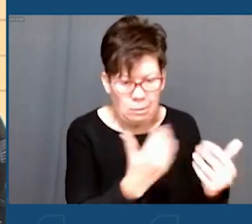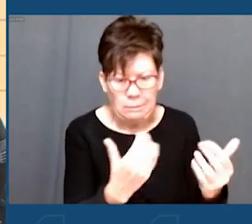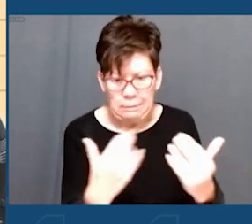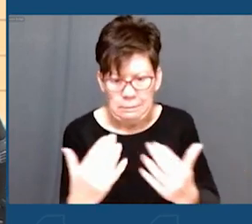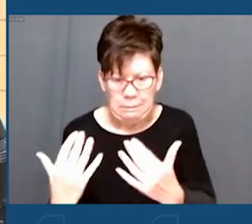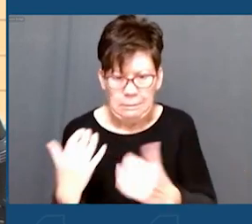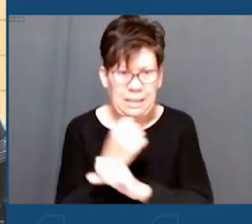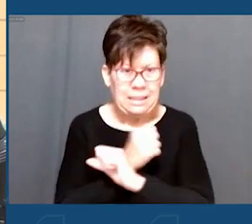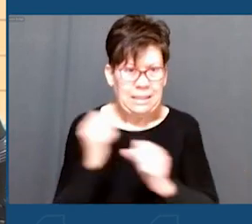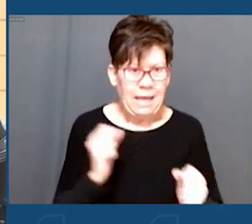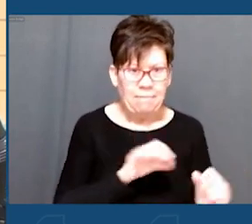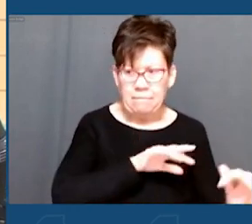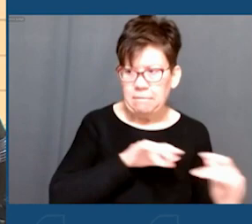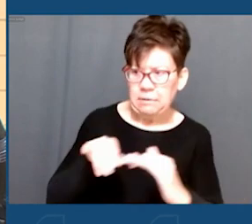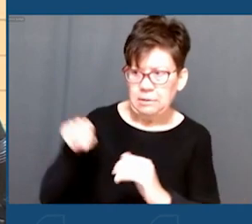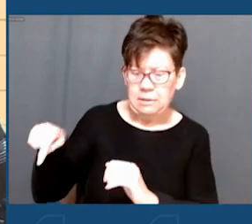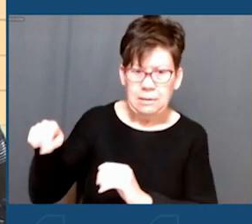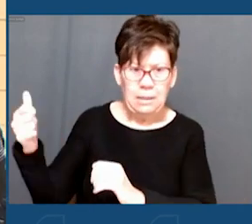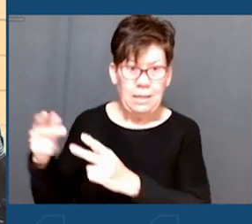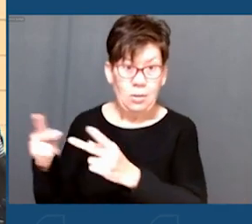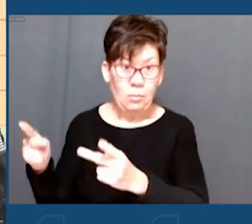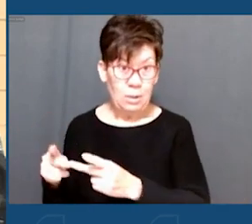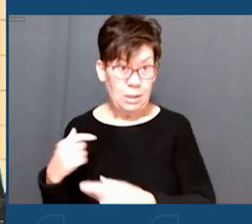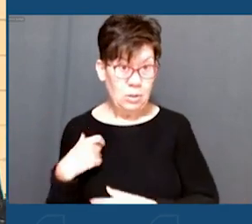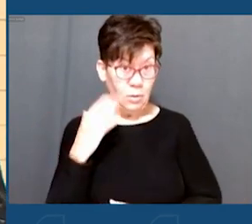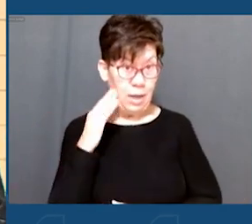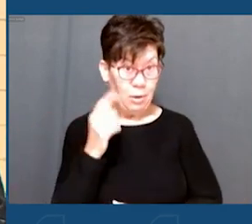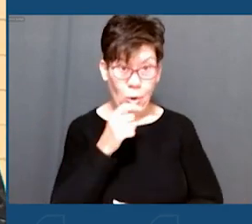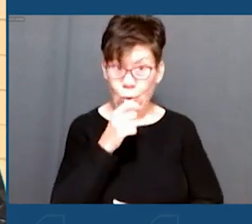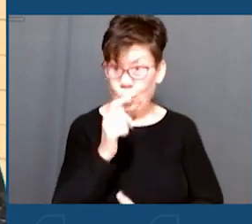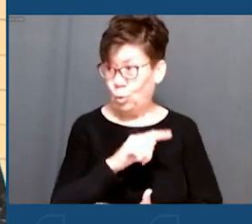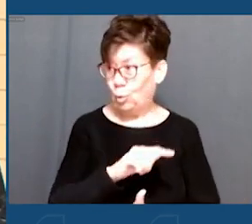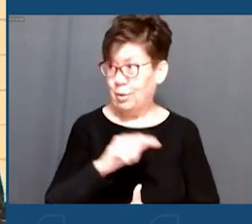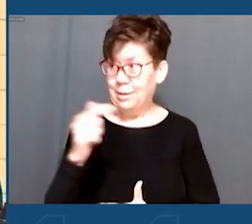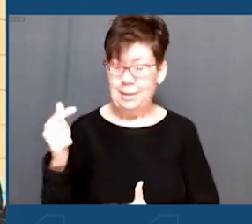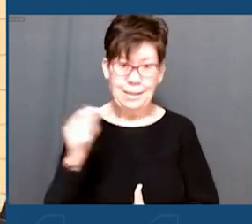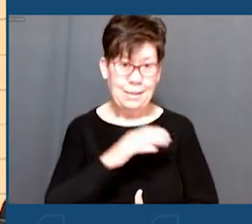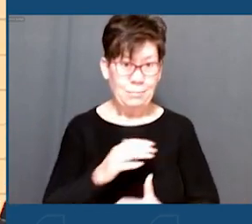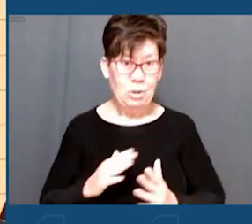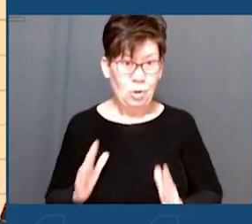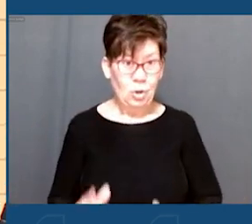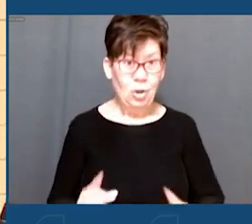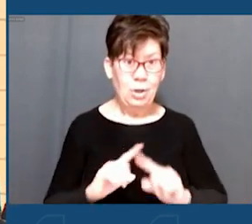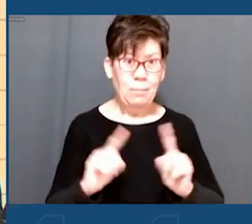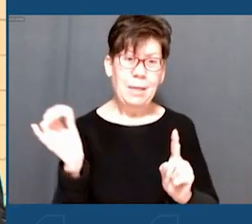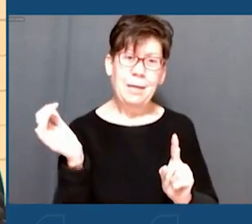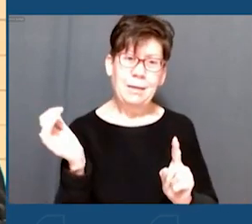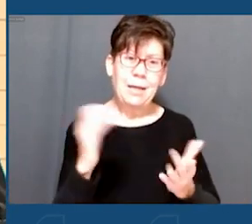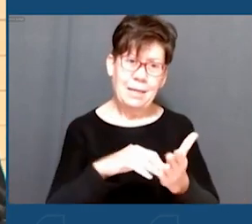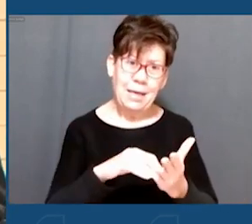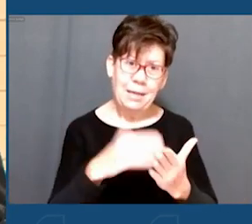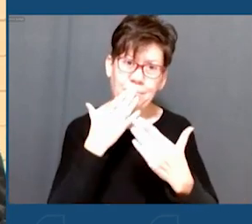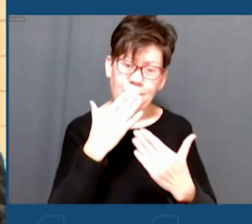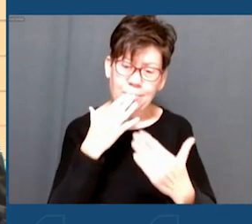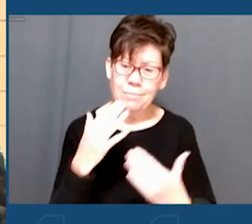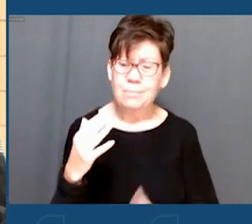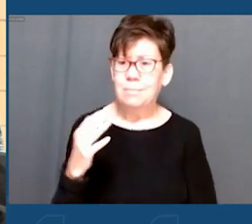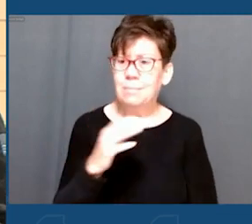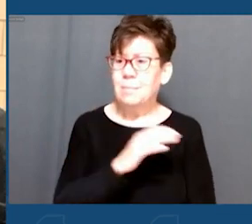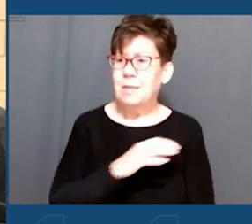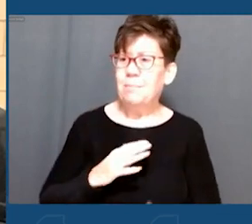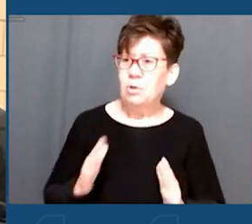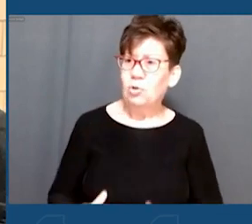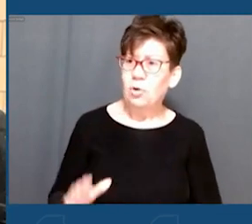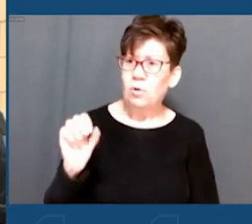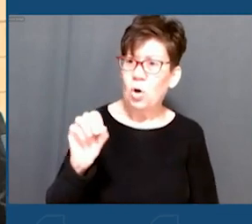said, I don't know if I'm turning it over to Commissioner Heisel, but I am. But I want to thank the Commissioner of OEM, who was on the